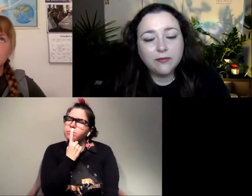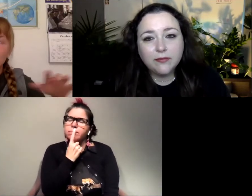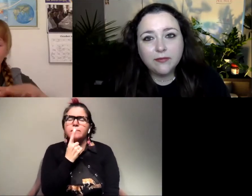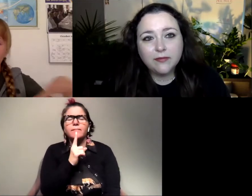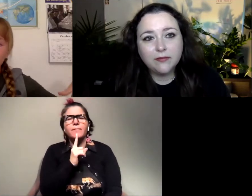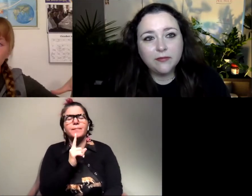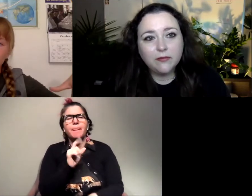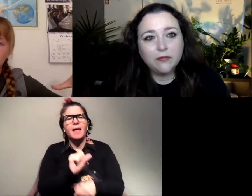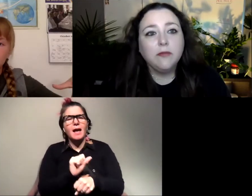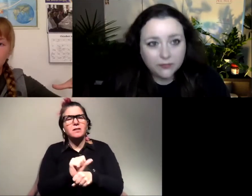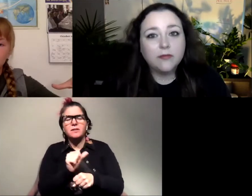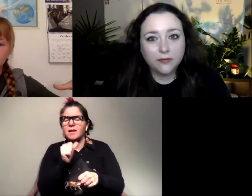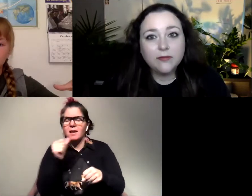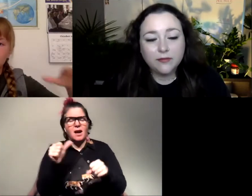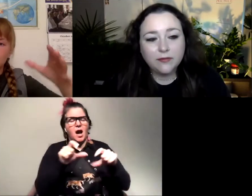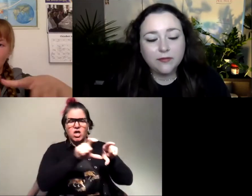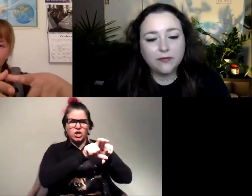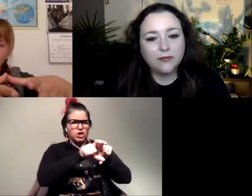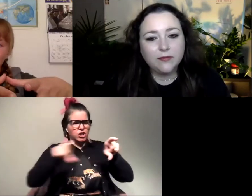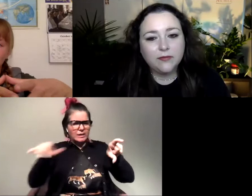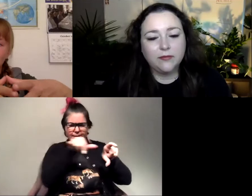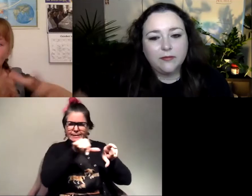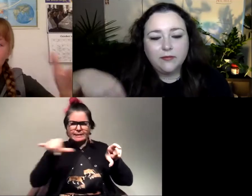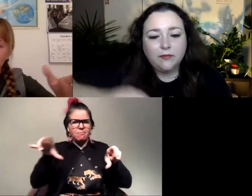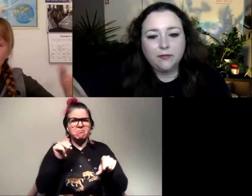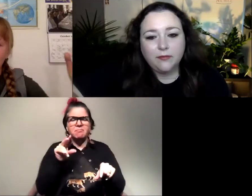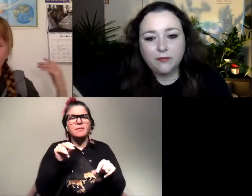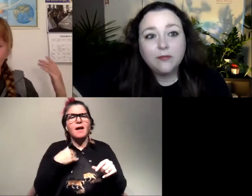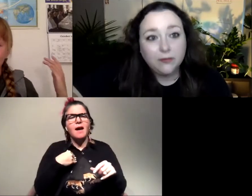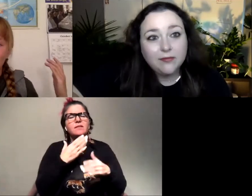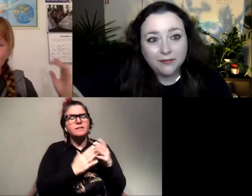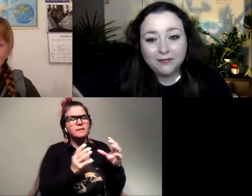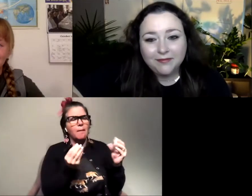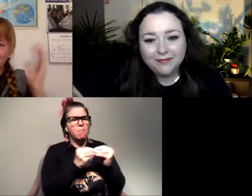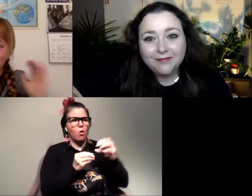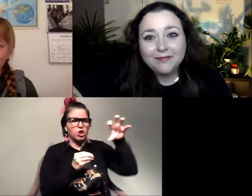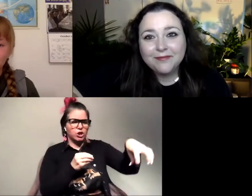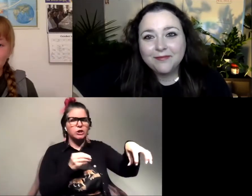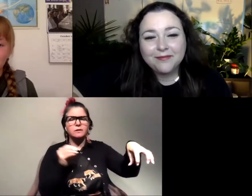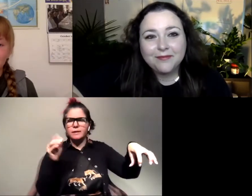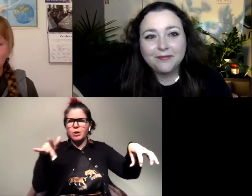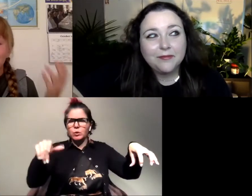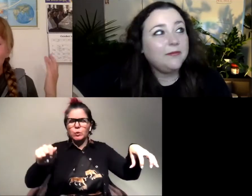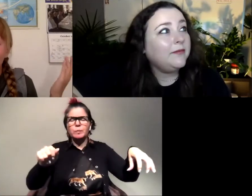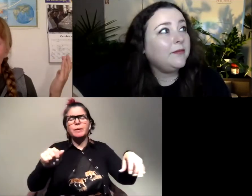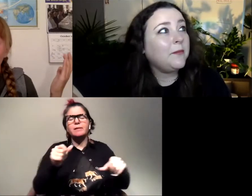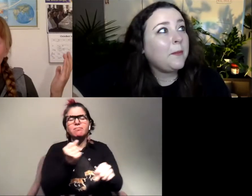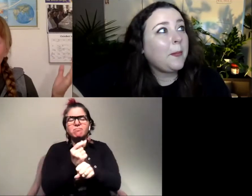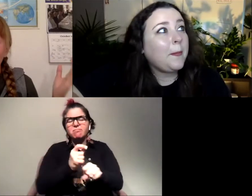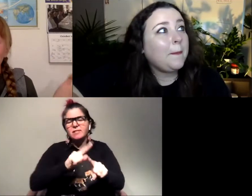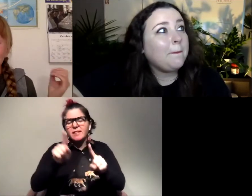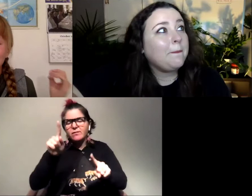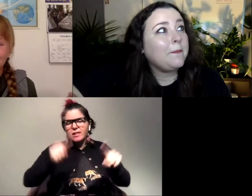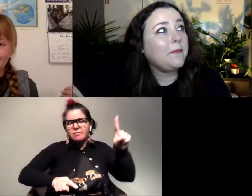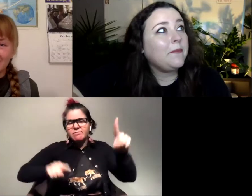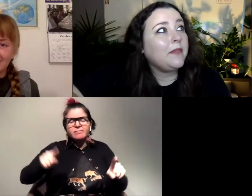it's not uniform across the whole bottom of the lake. There are areas where there are more midges and areas where there aren't, and that changes between years. And no one really